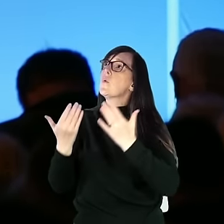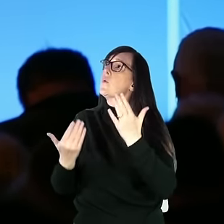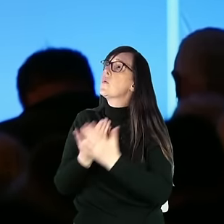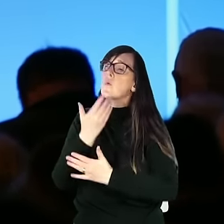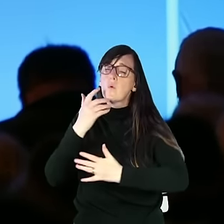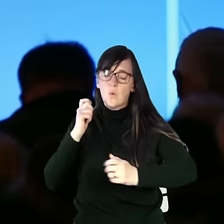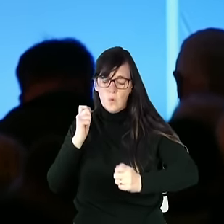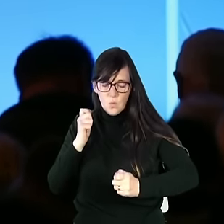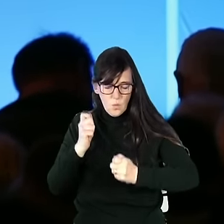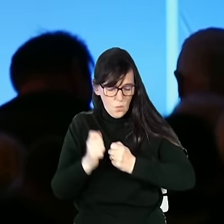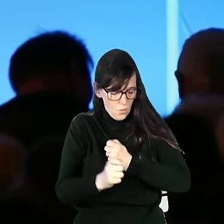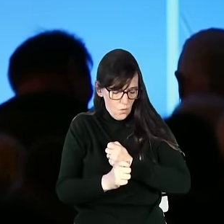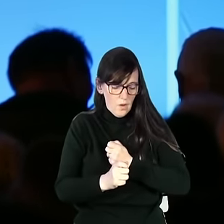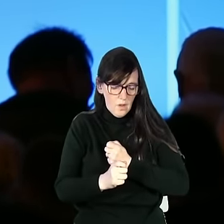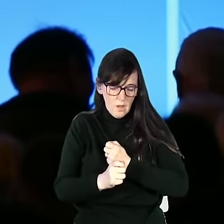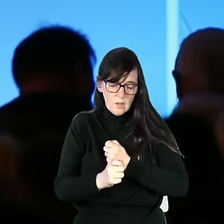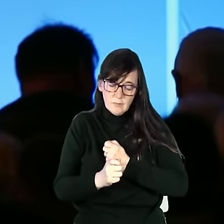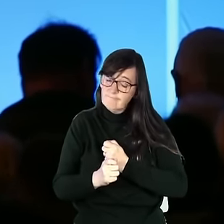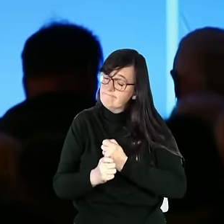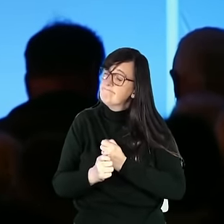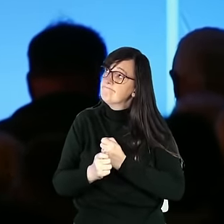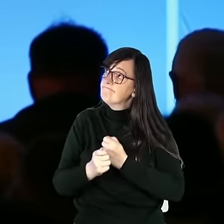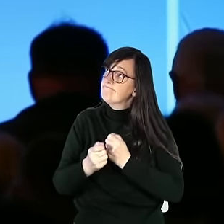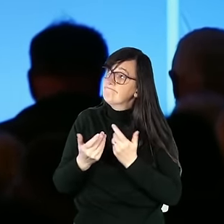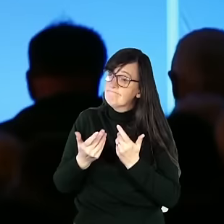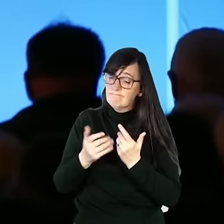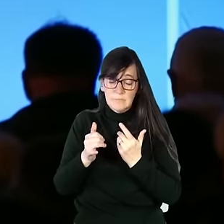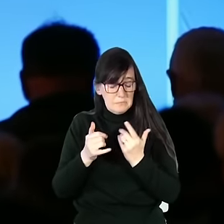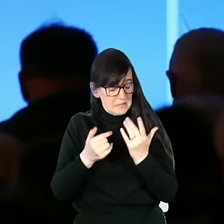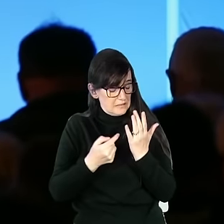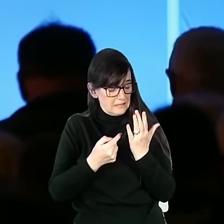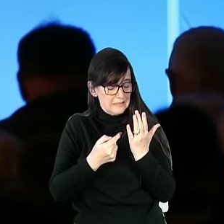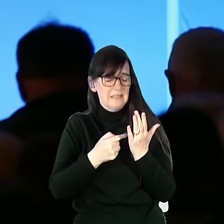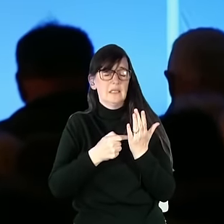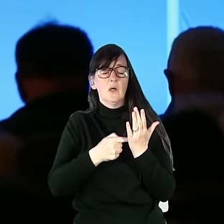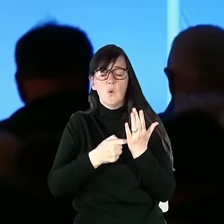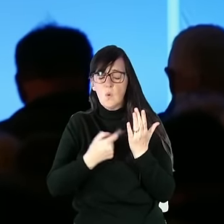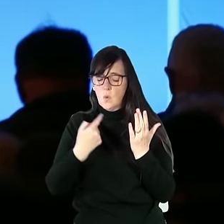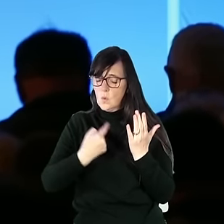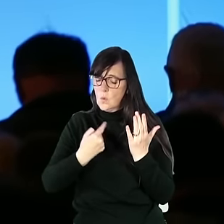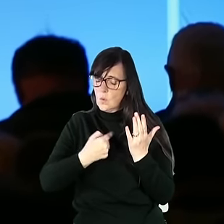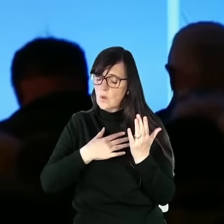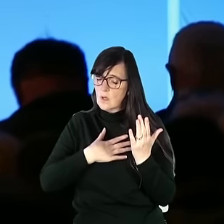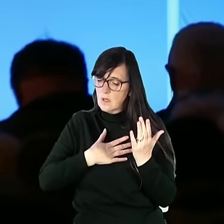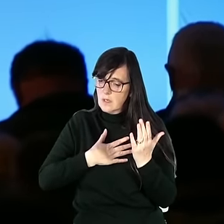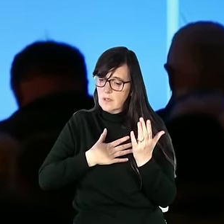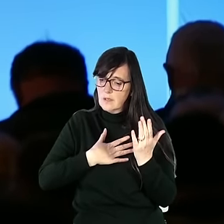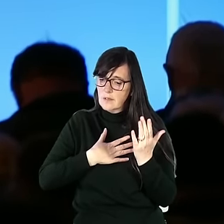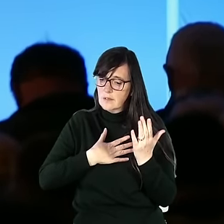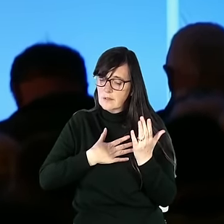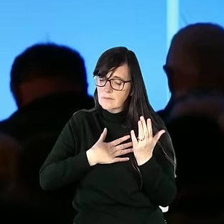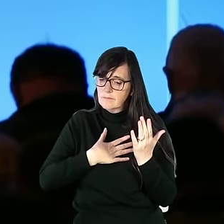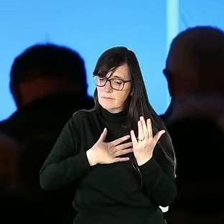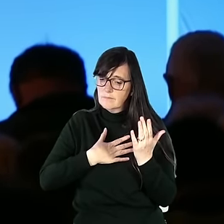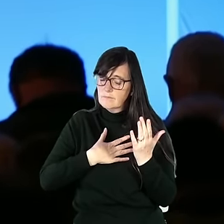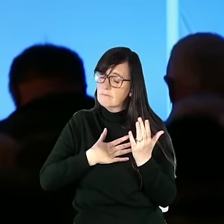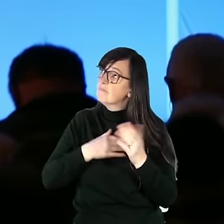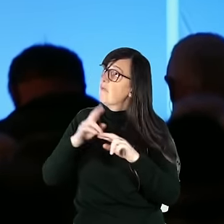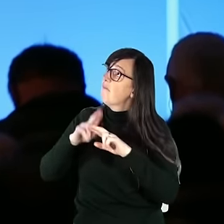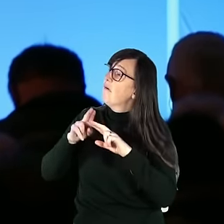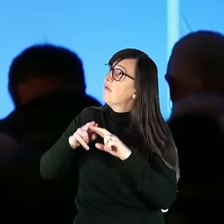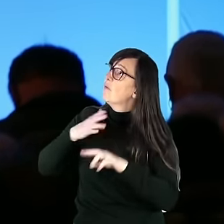us, discipline us if you need to discipline us. Father, we want to know you.